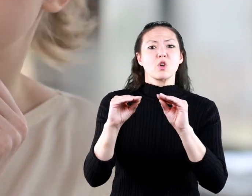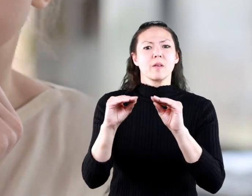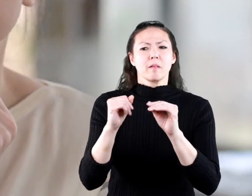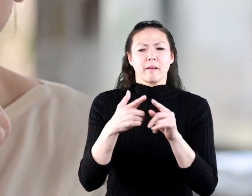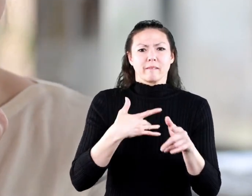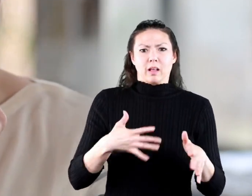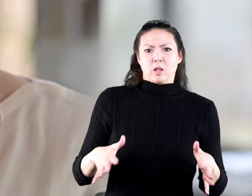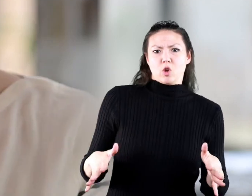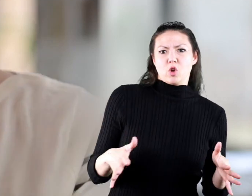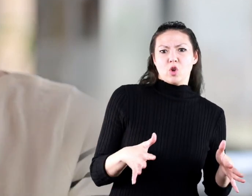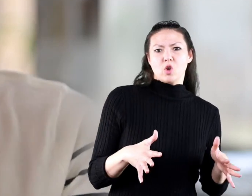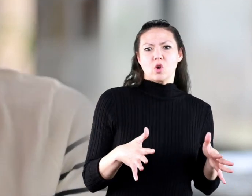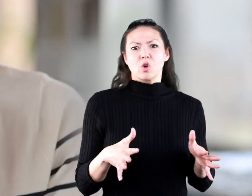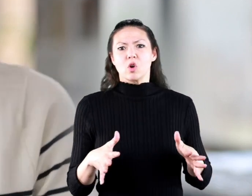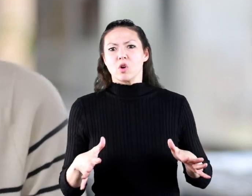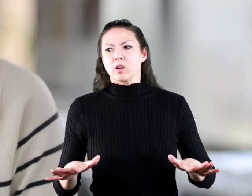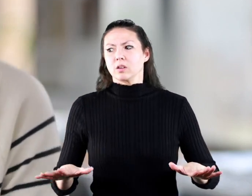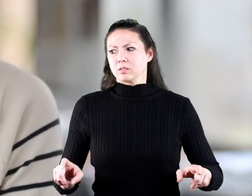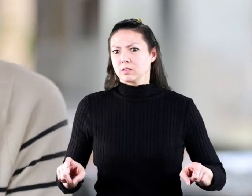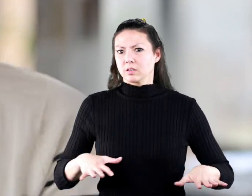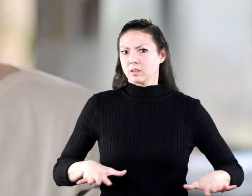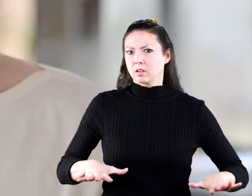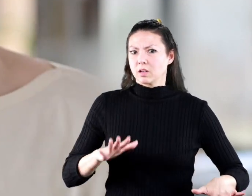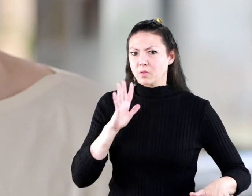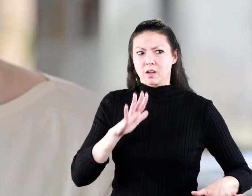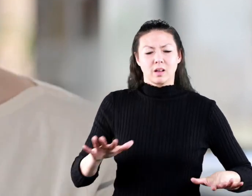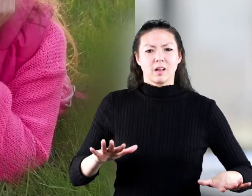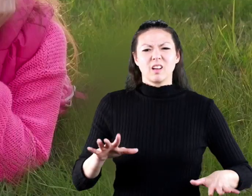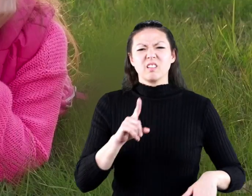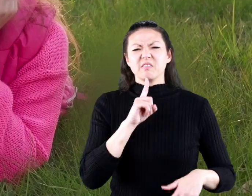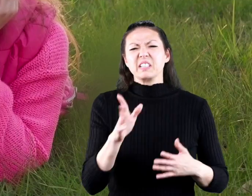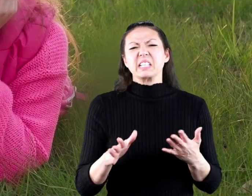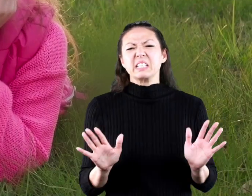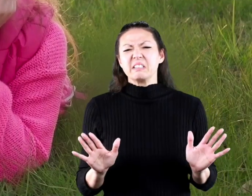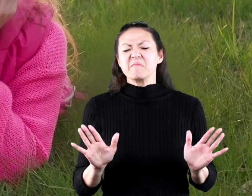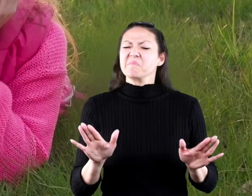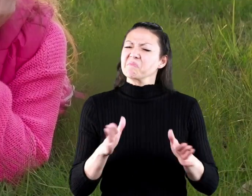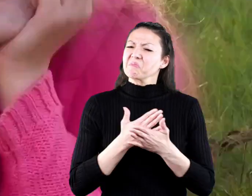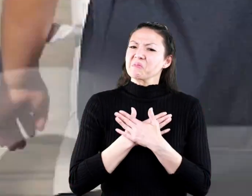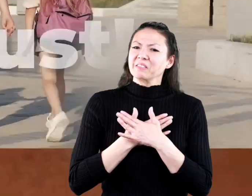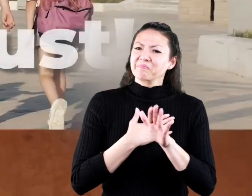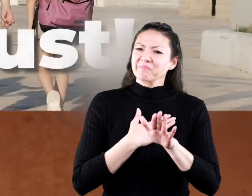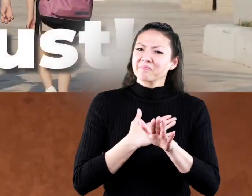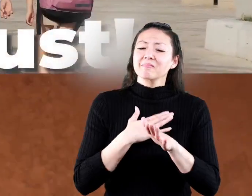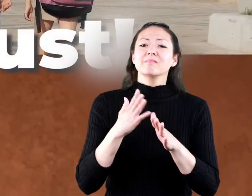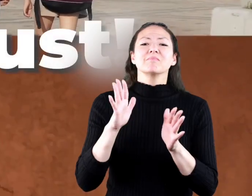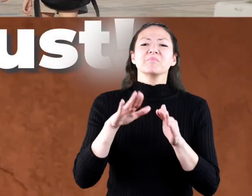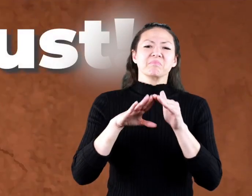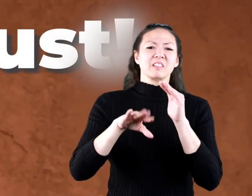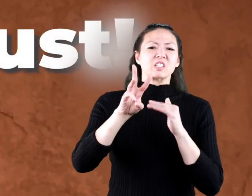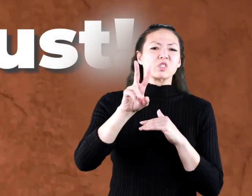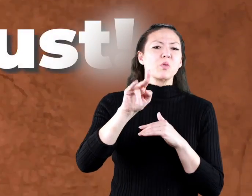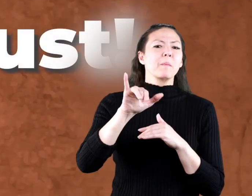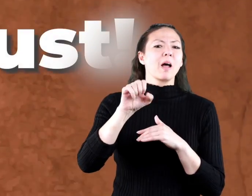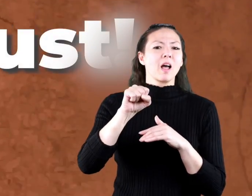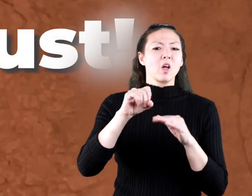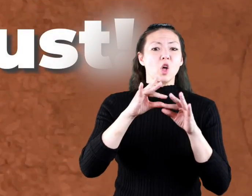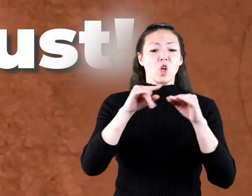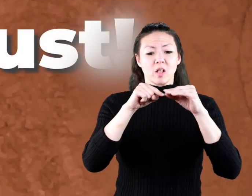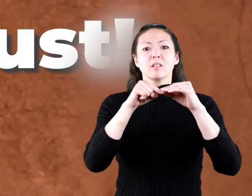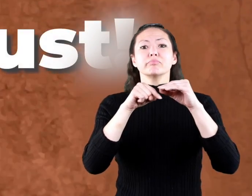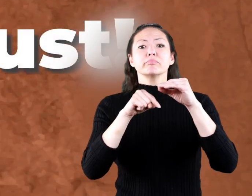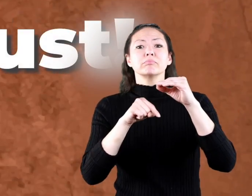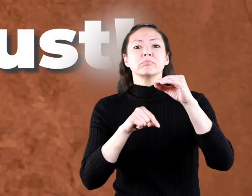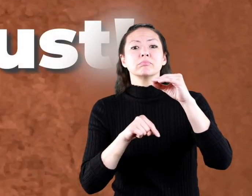might make you feel nervous about how steady the ground is beneath your feet but rest easy there is at least 62 miles of earth